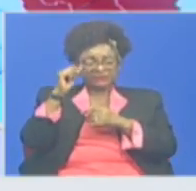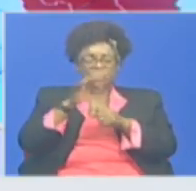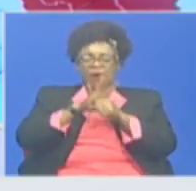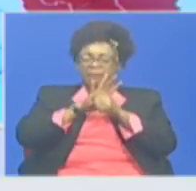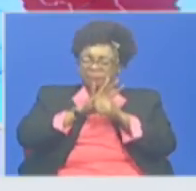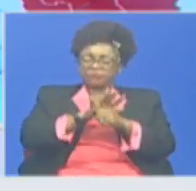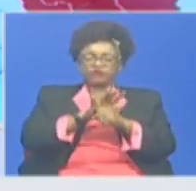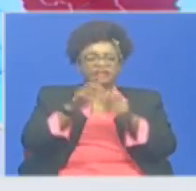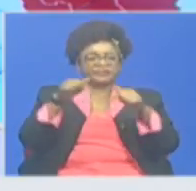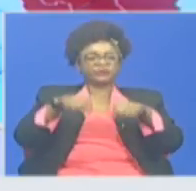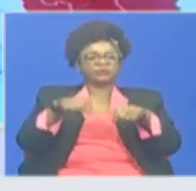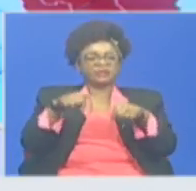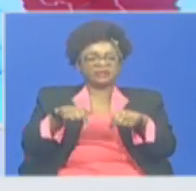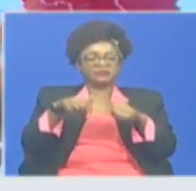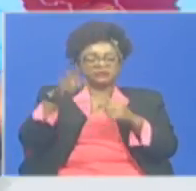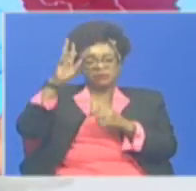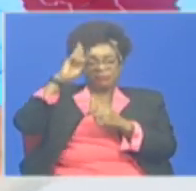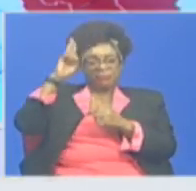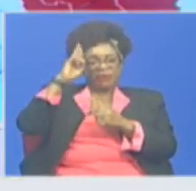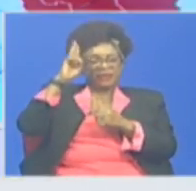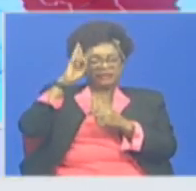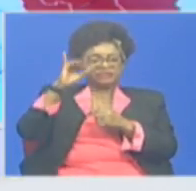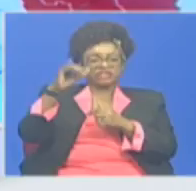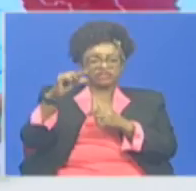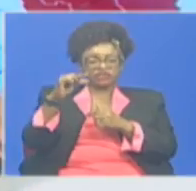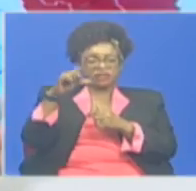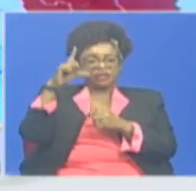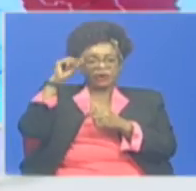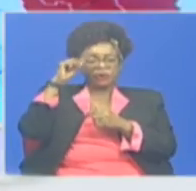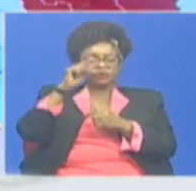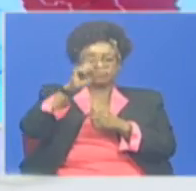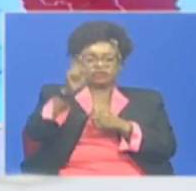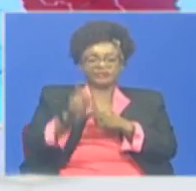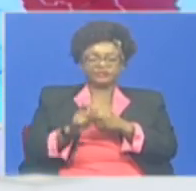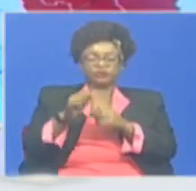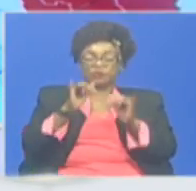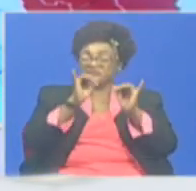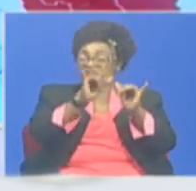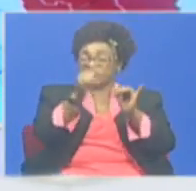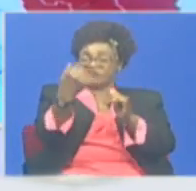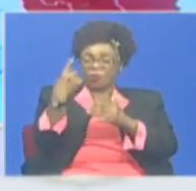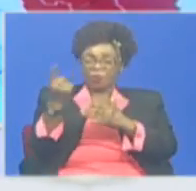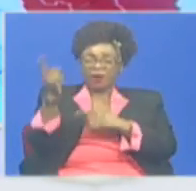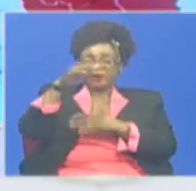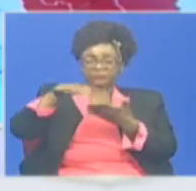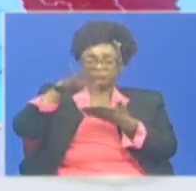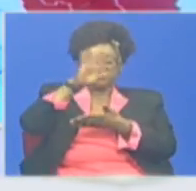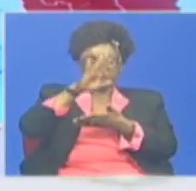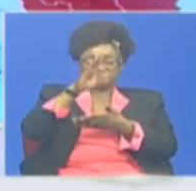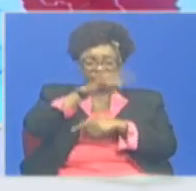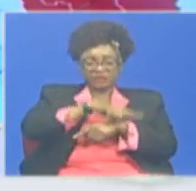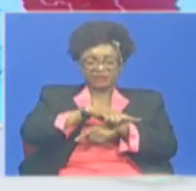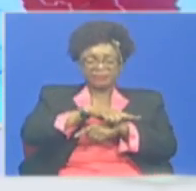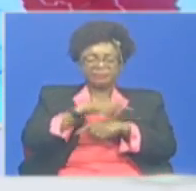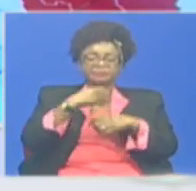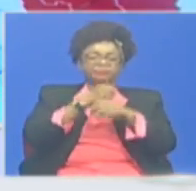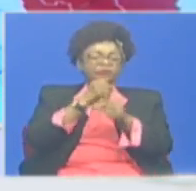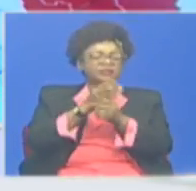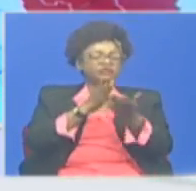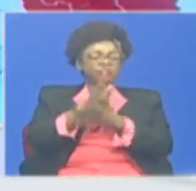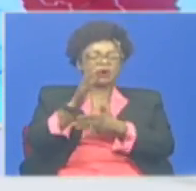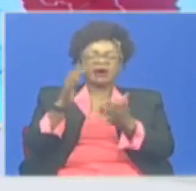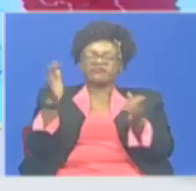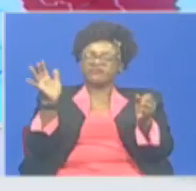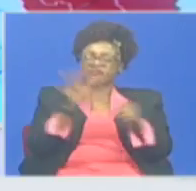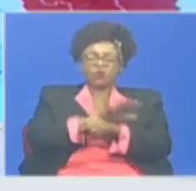the police IG was in the coast region and is still there for one more day, and they're ensuring that there's complete compliance